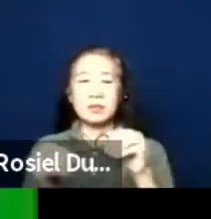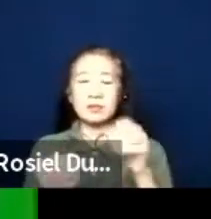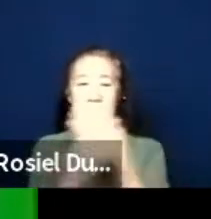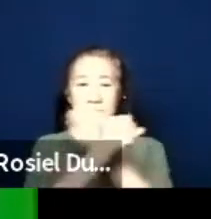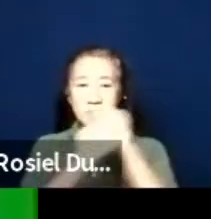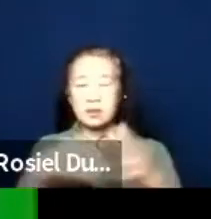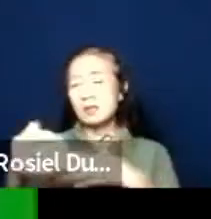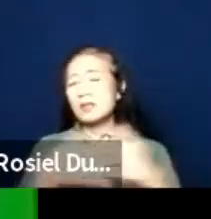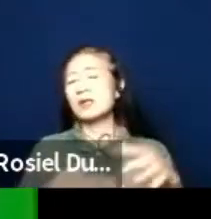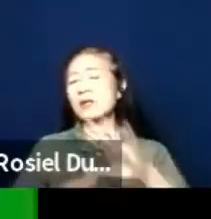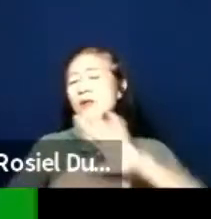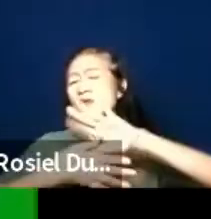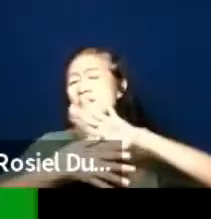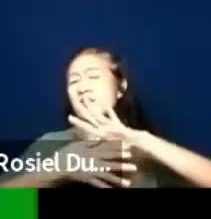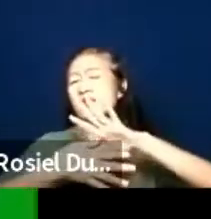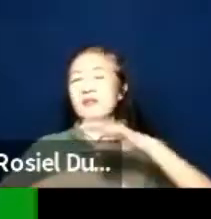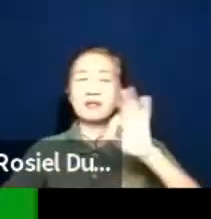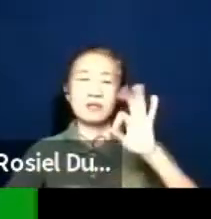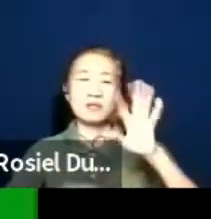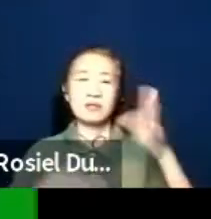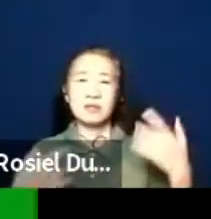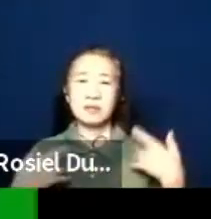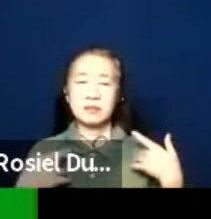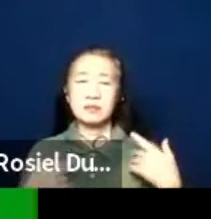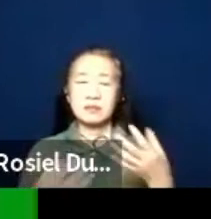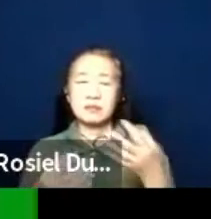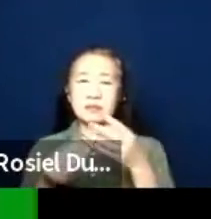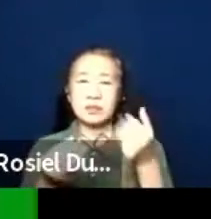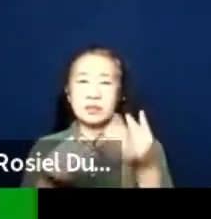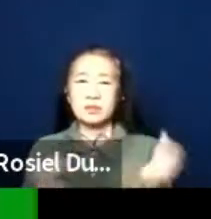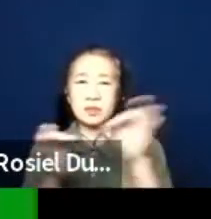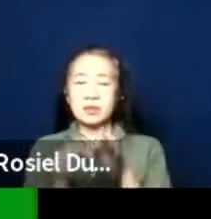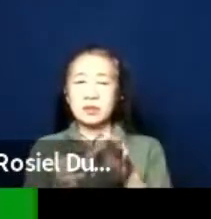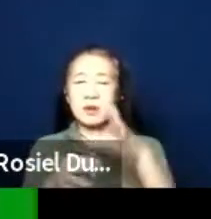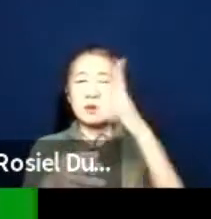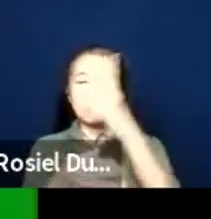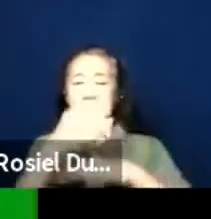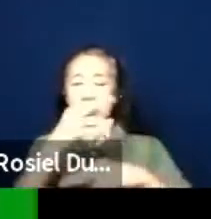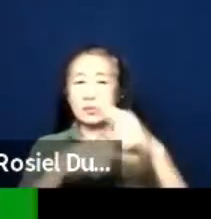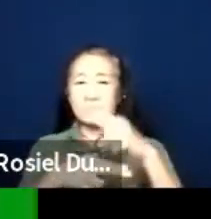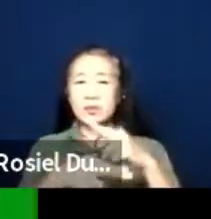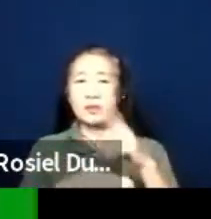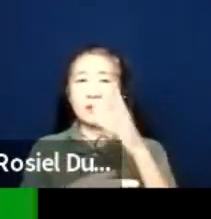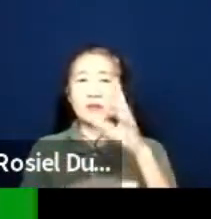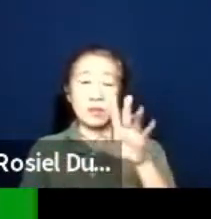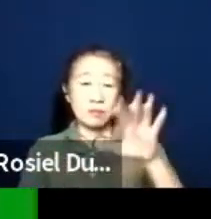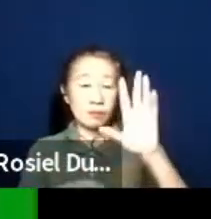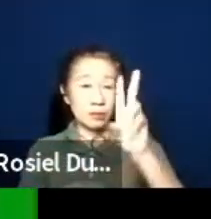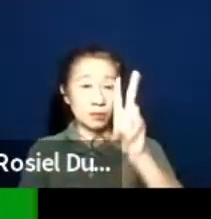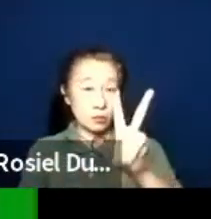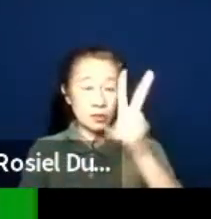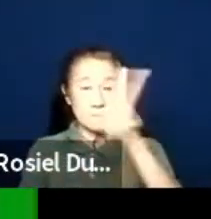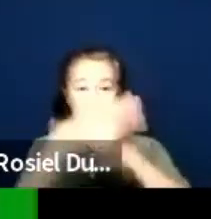as COVID-19 continues to circulate. So the most critical thing is that you use both your hands and the heel of your palm here in the mid-center